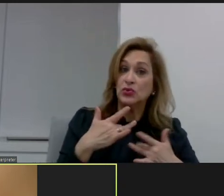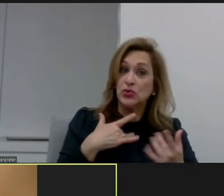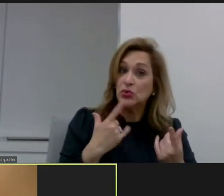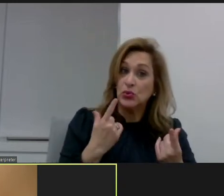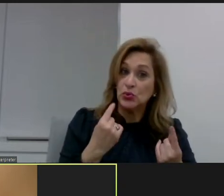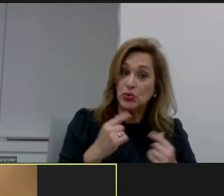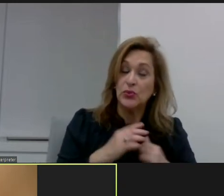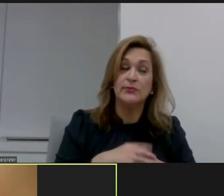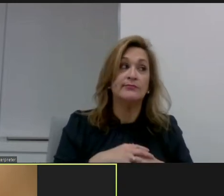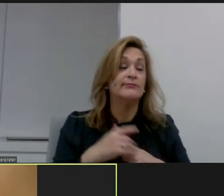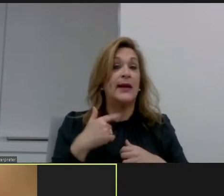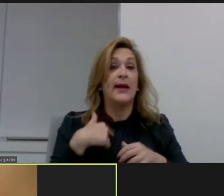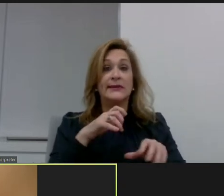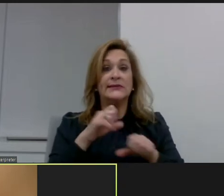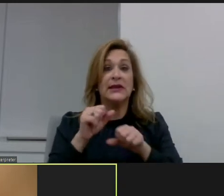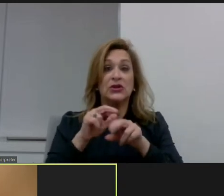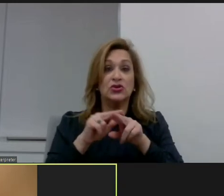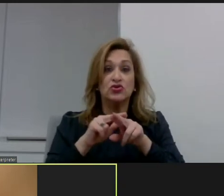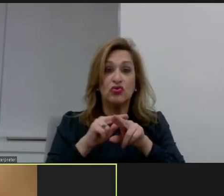train at